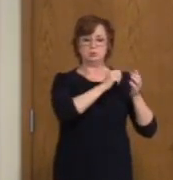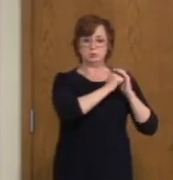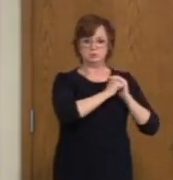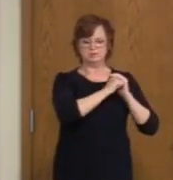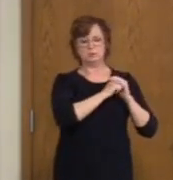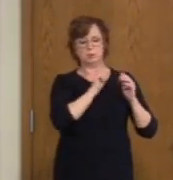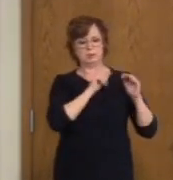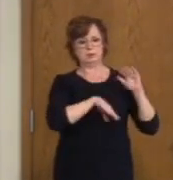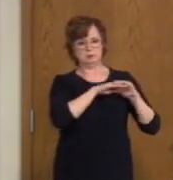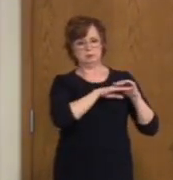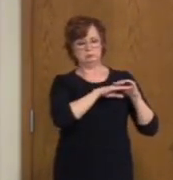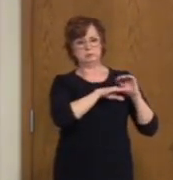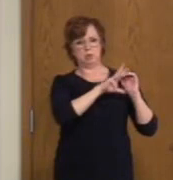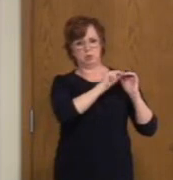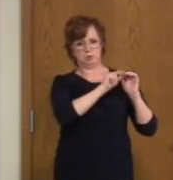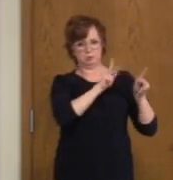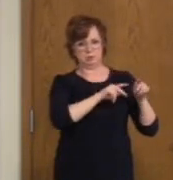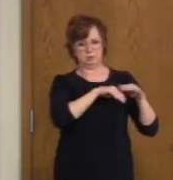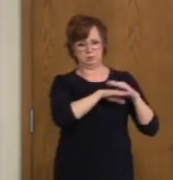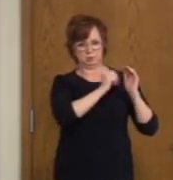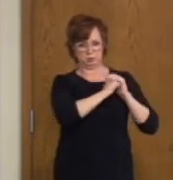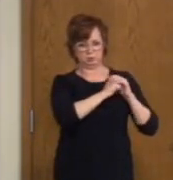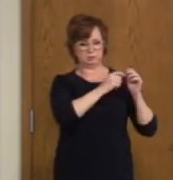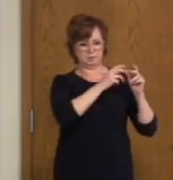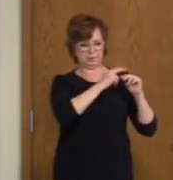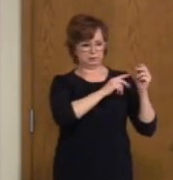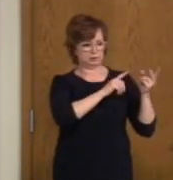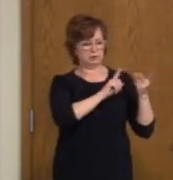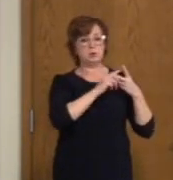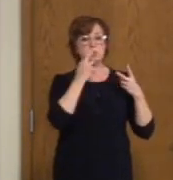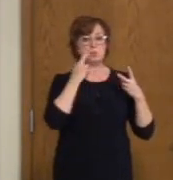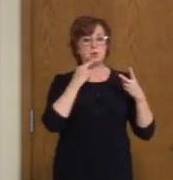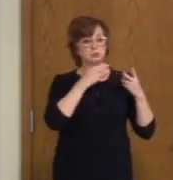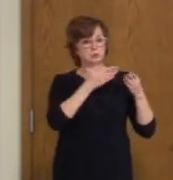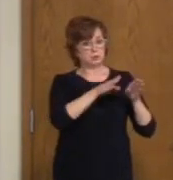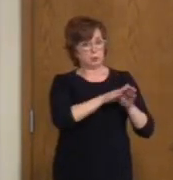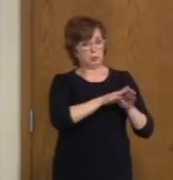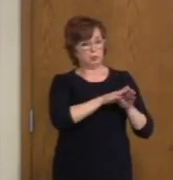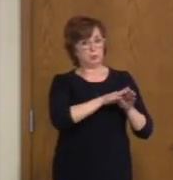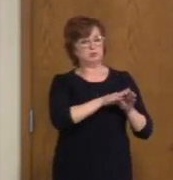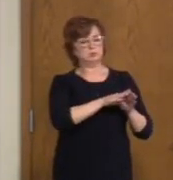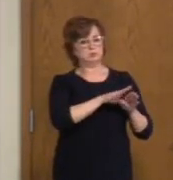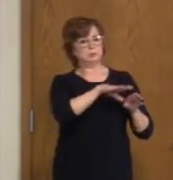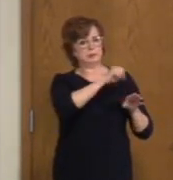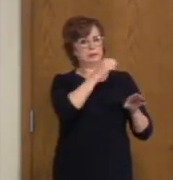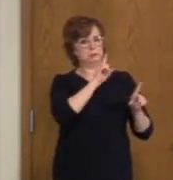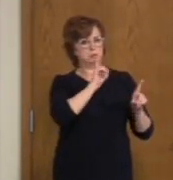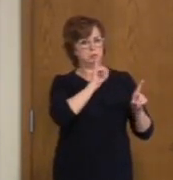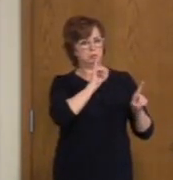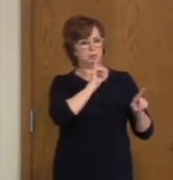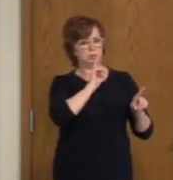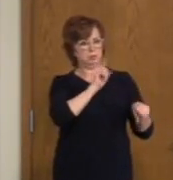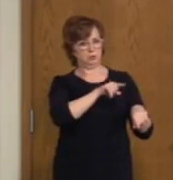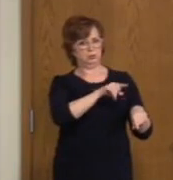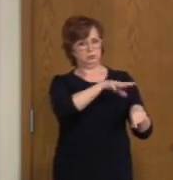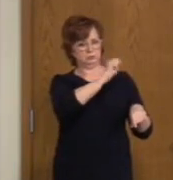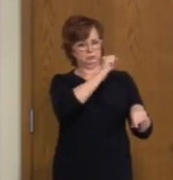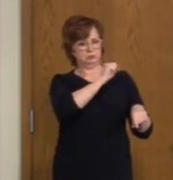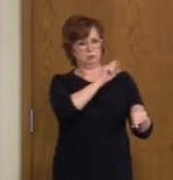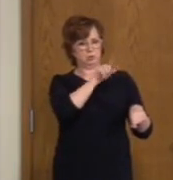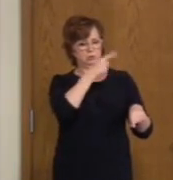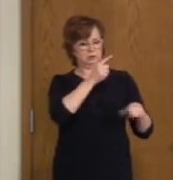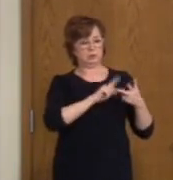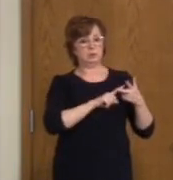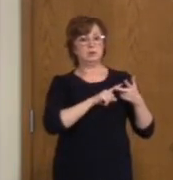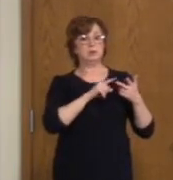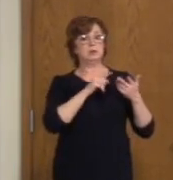those at 30. Closing restaurants temporarily, and ultimately then the decision around closure